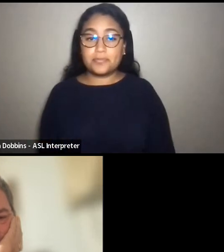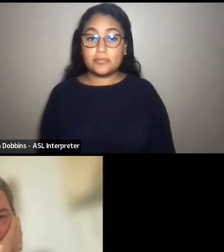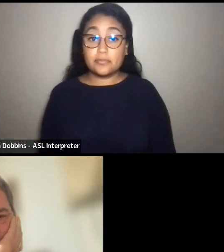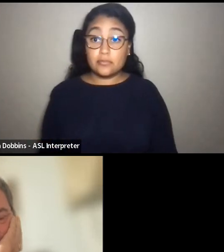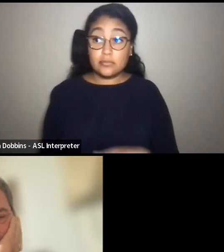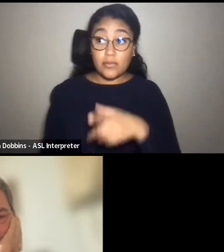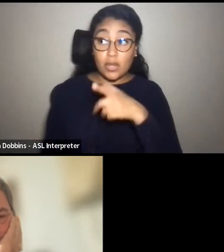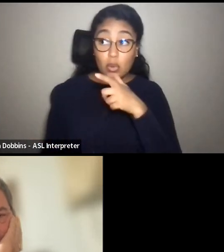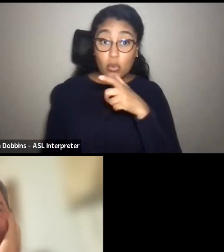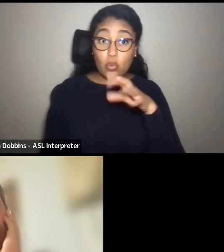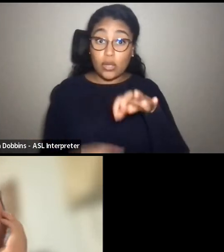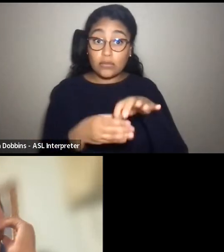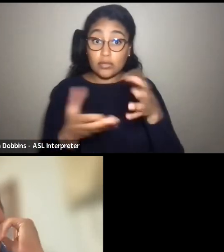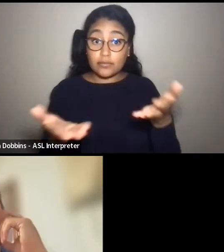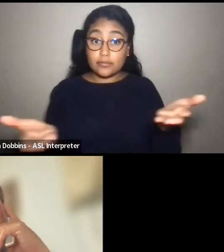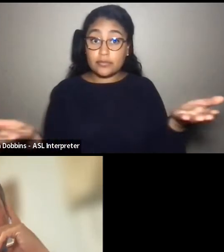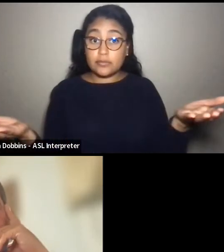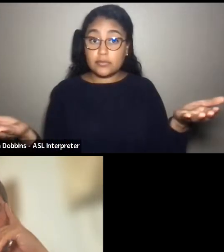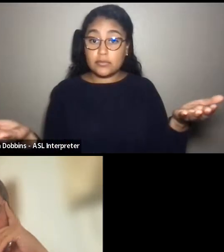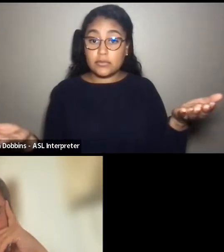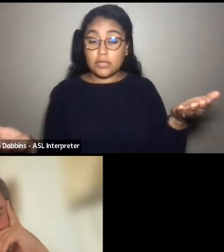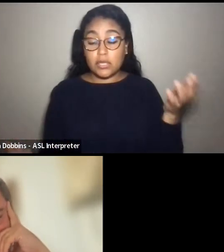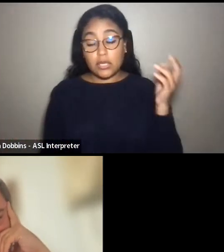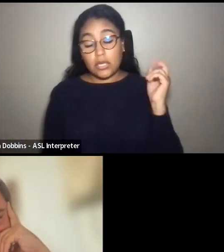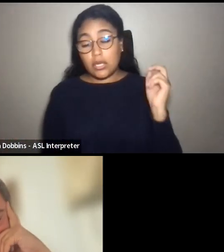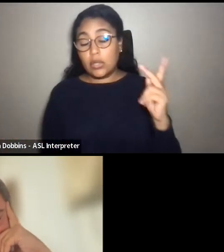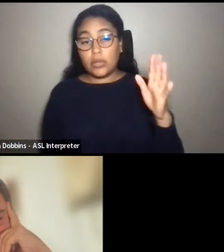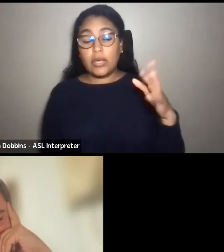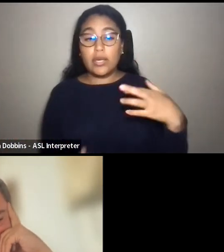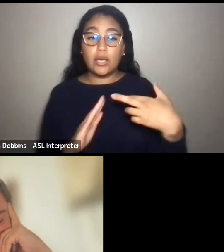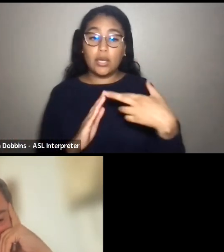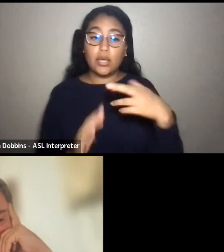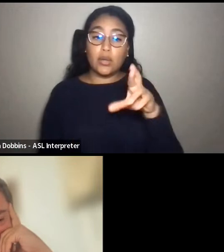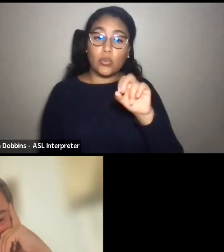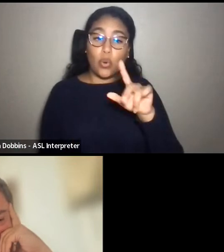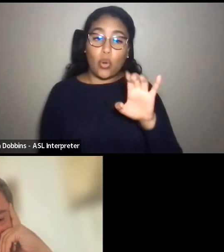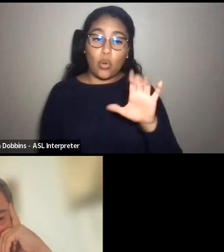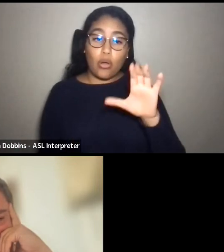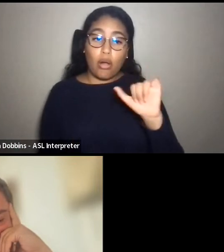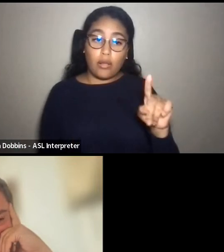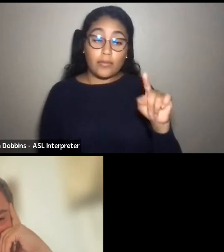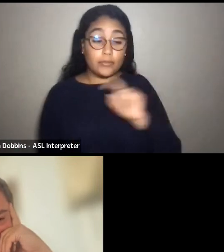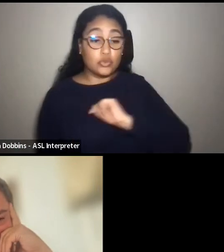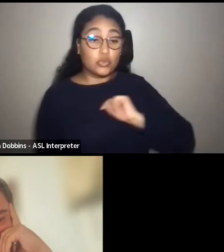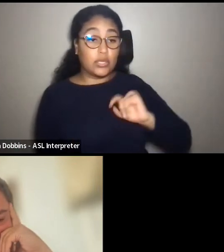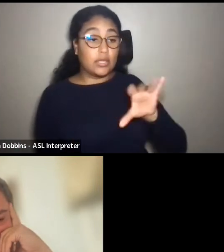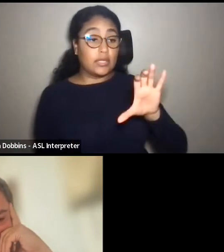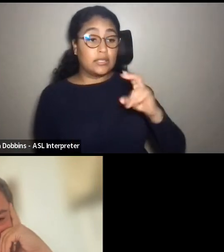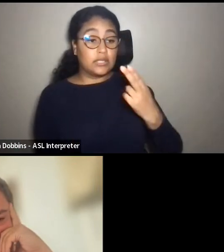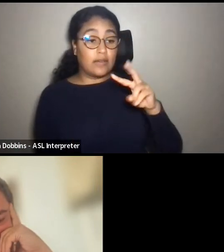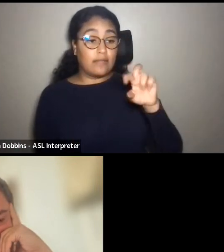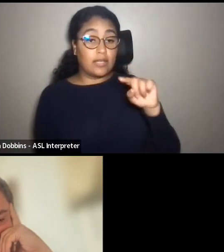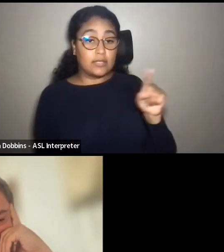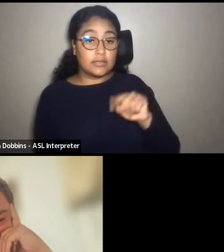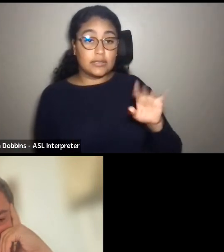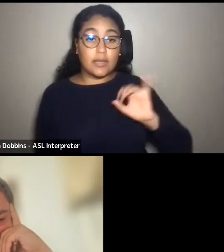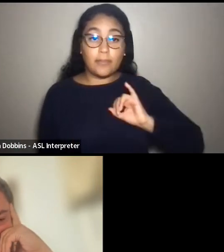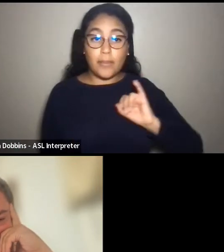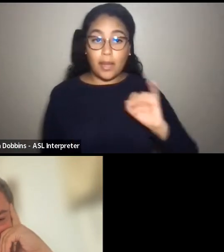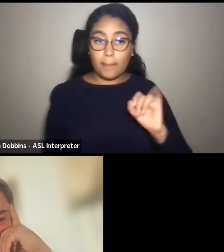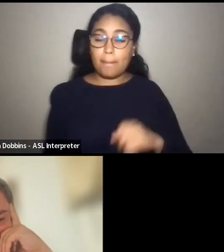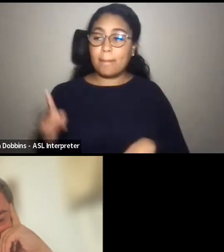Anybody want to take a vote? Okay. Yeah. Let's do the roll call. Trustee Chavez. Aye. Trustee